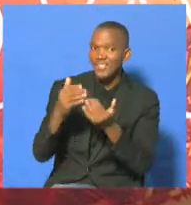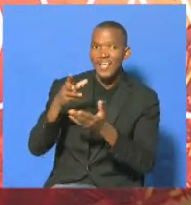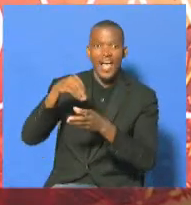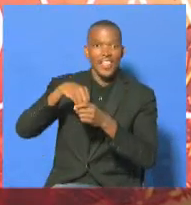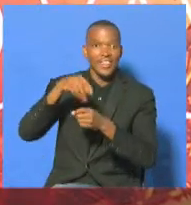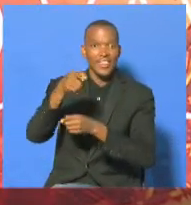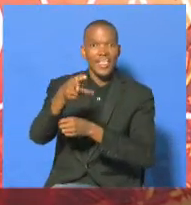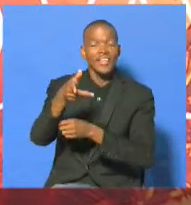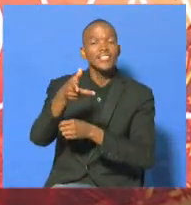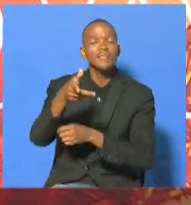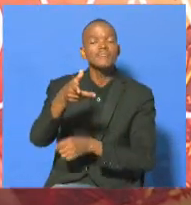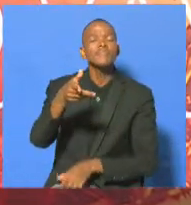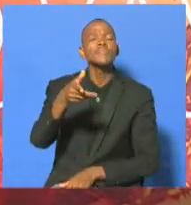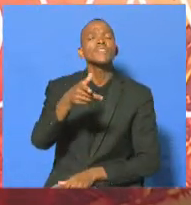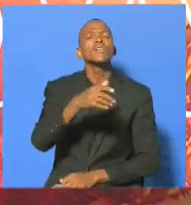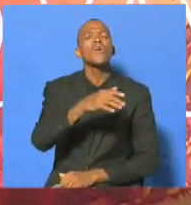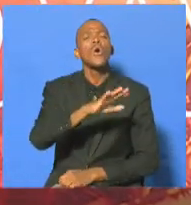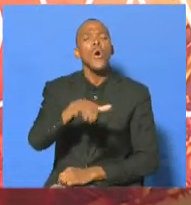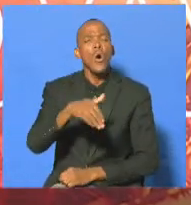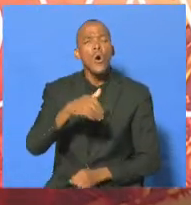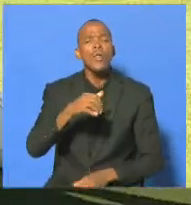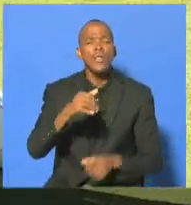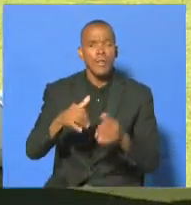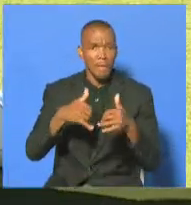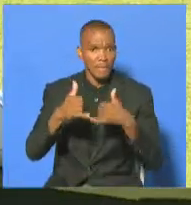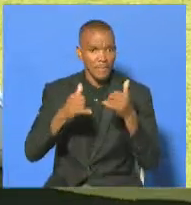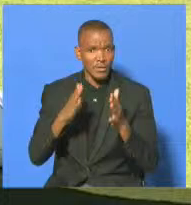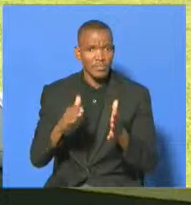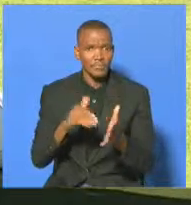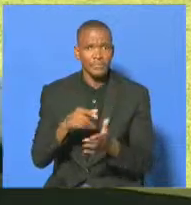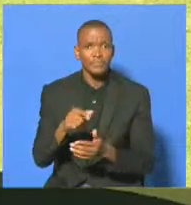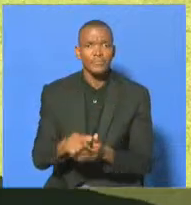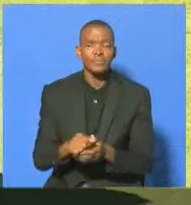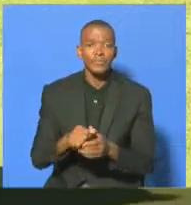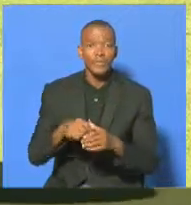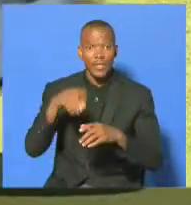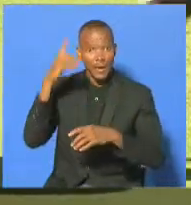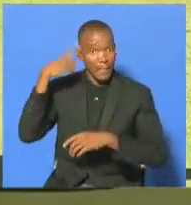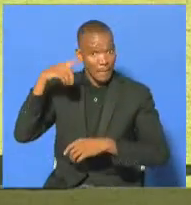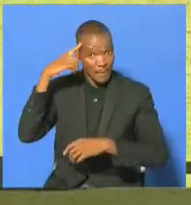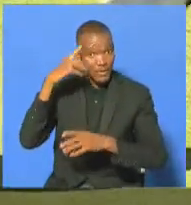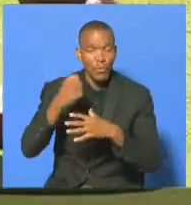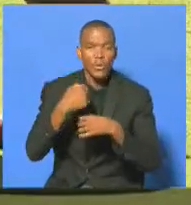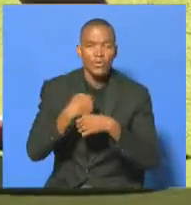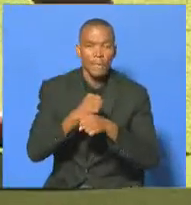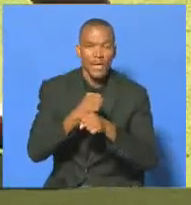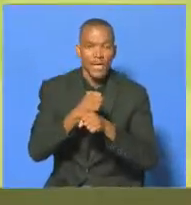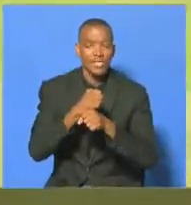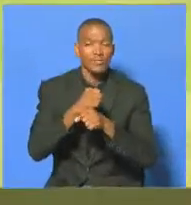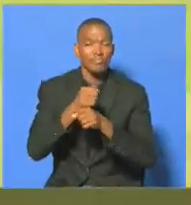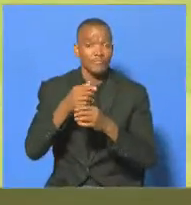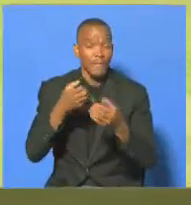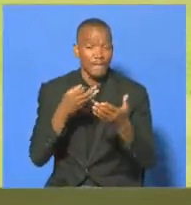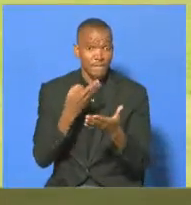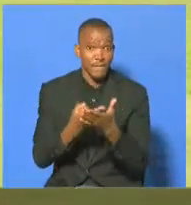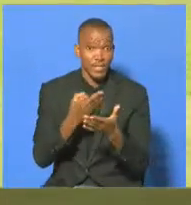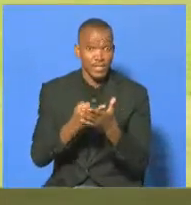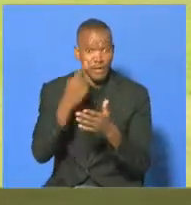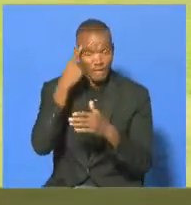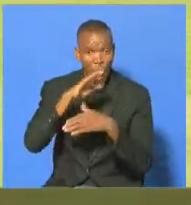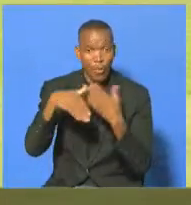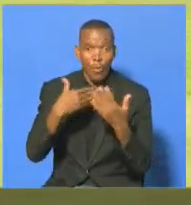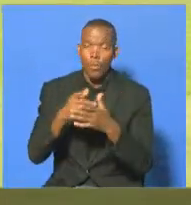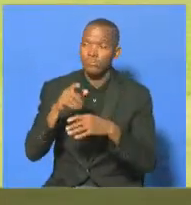as Batamikiba Golf. The party also aims to raise funds with the golf game for the